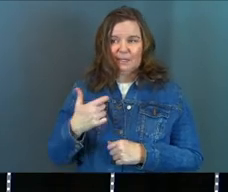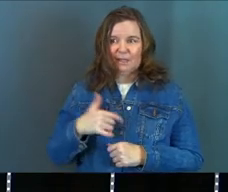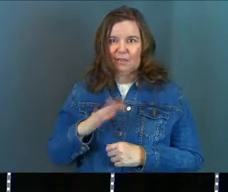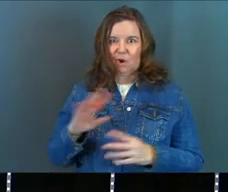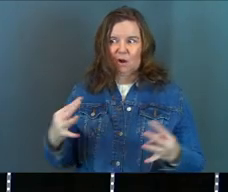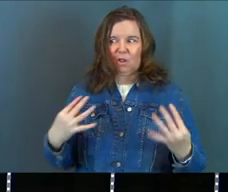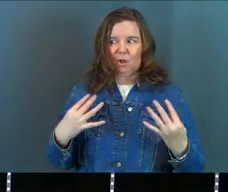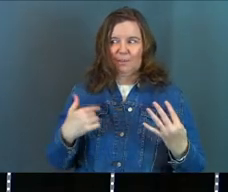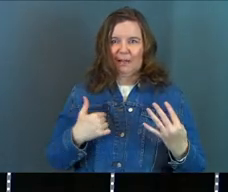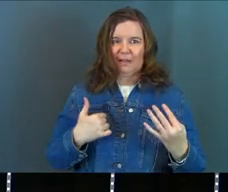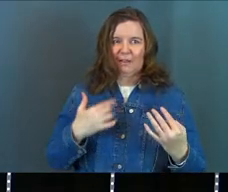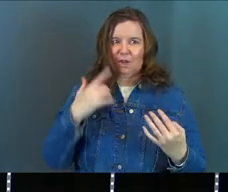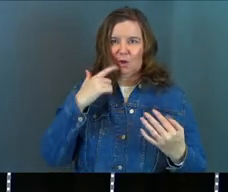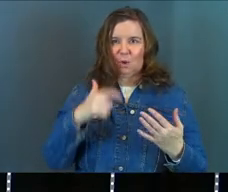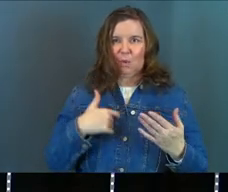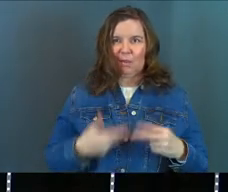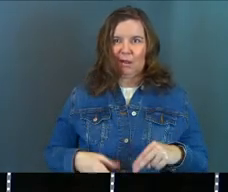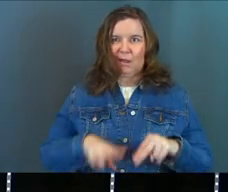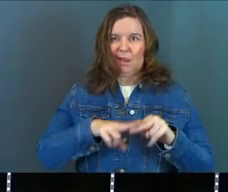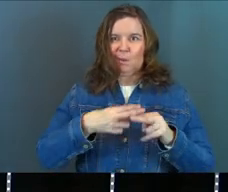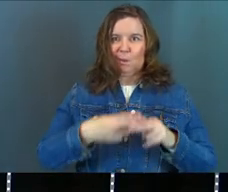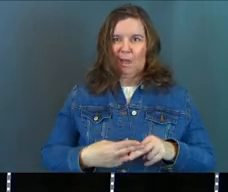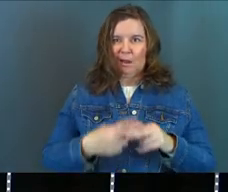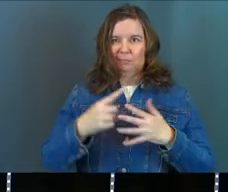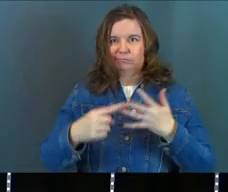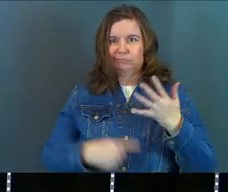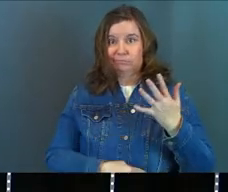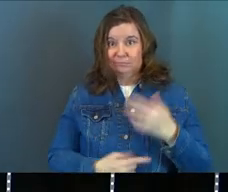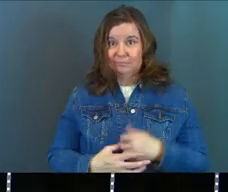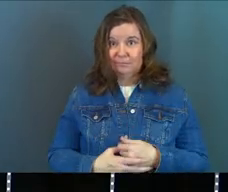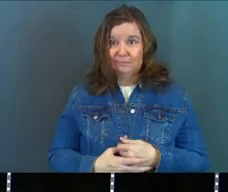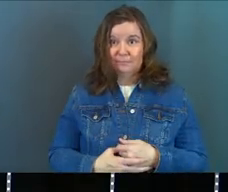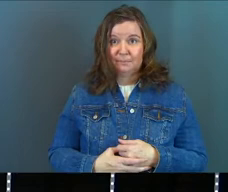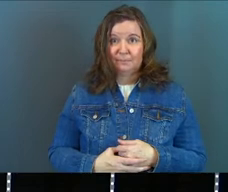Because you're like, they're all going to look at me and they're all going to notice I gained weight and all this kind of stuff.